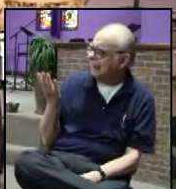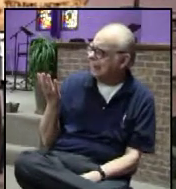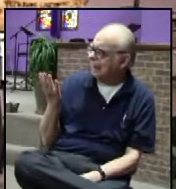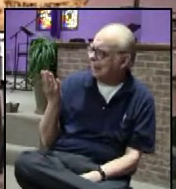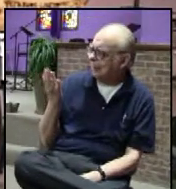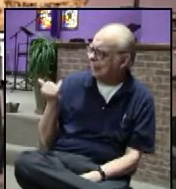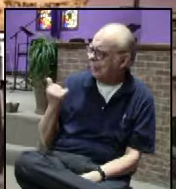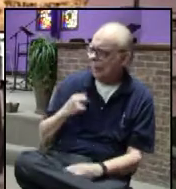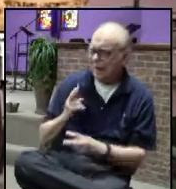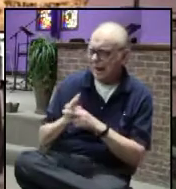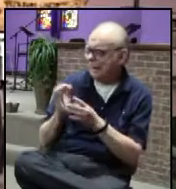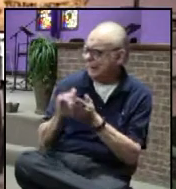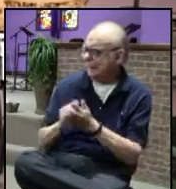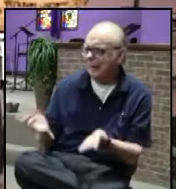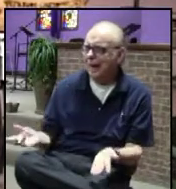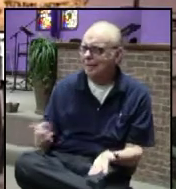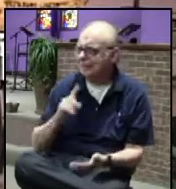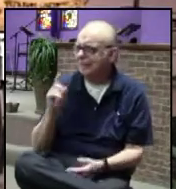why did I keep this?